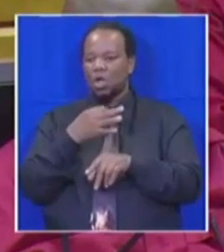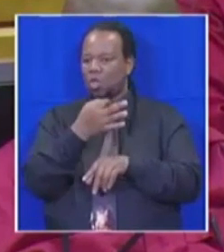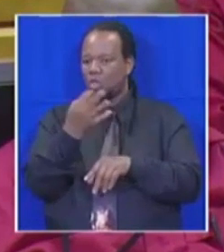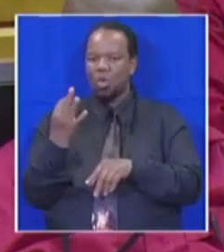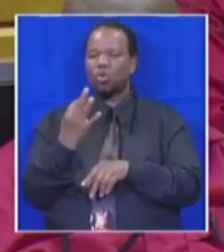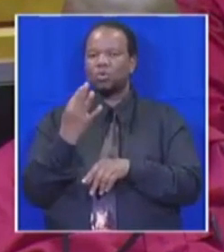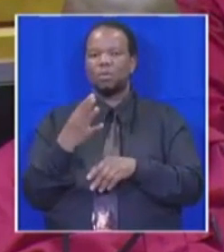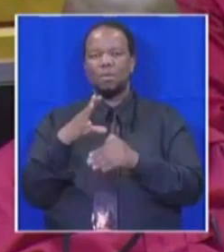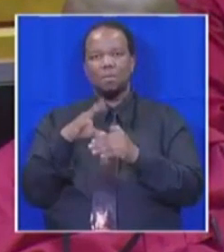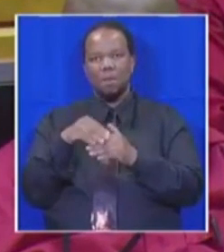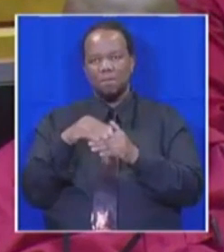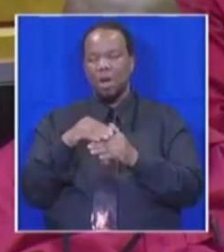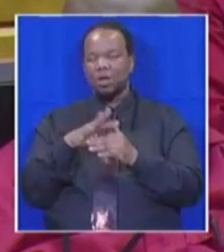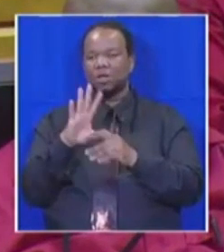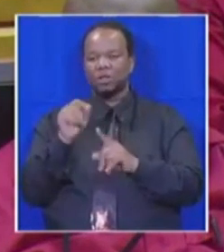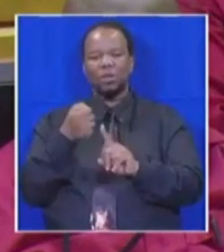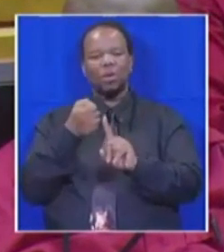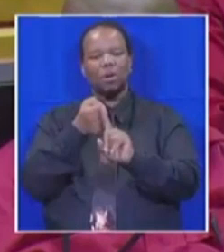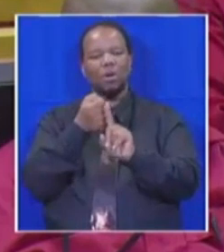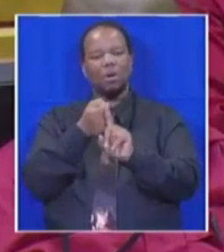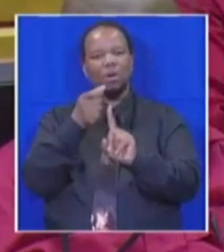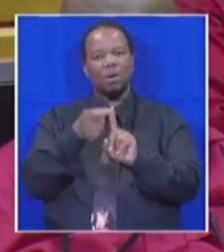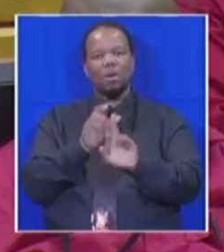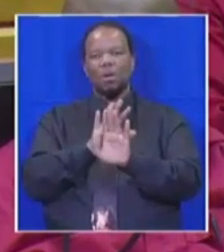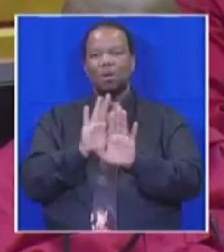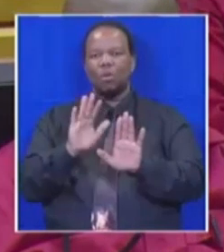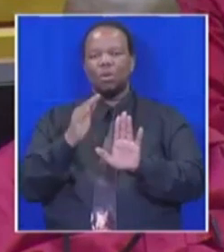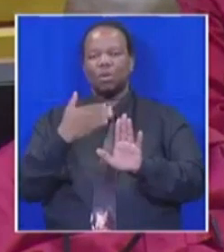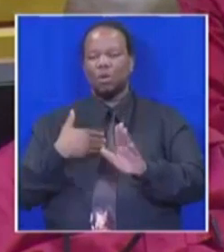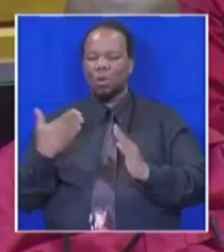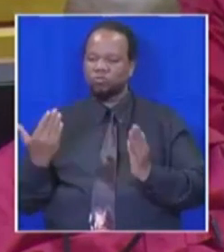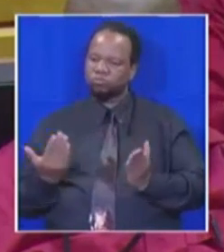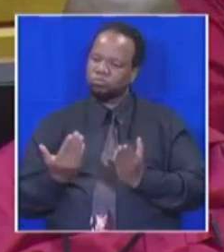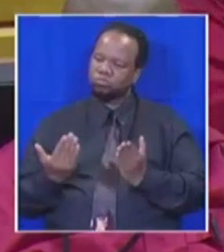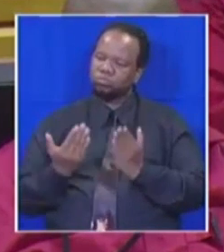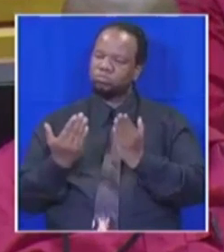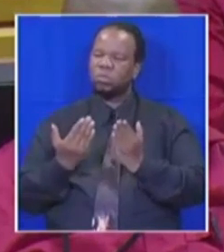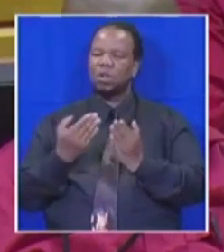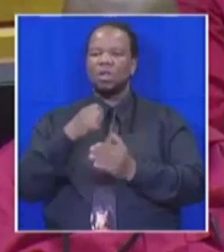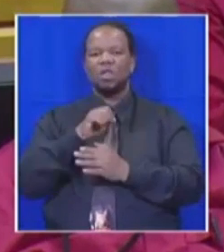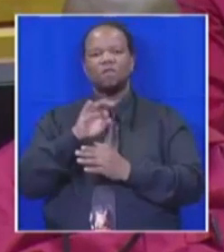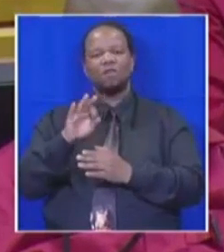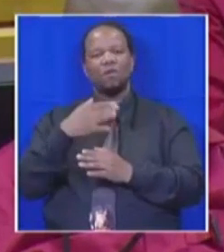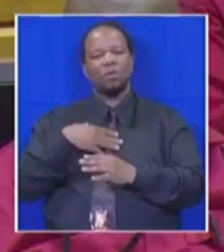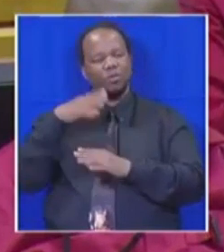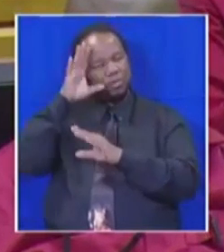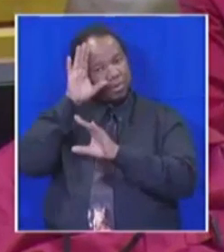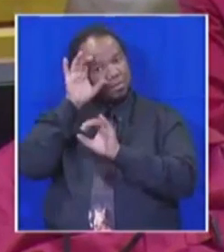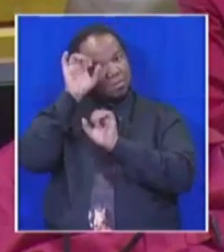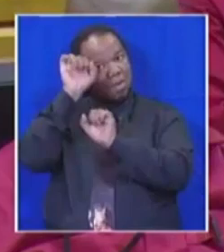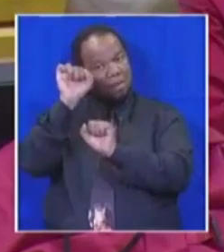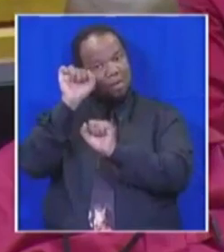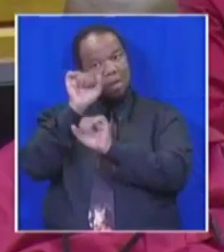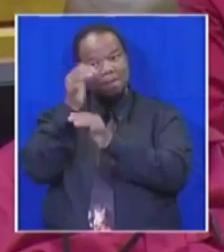their own right, encouraged to raise our heads high, march forward in their undying memory. May their souls rest